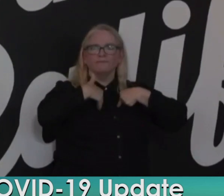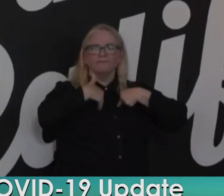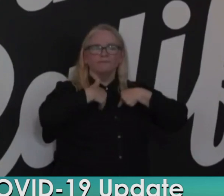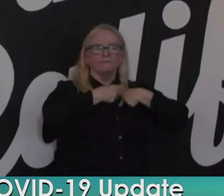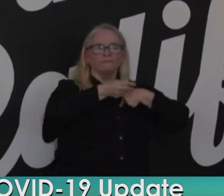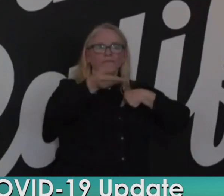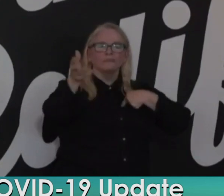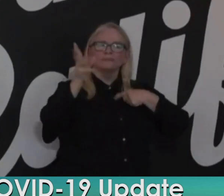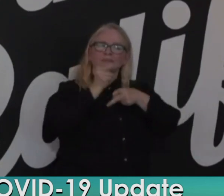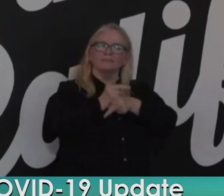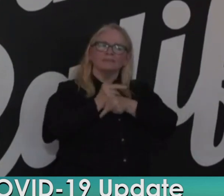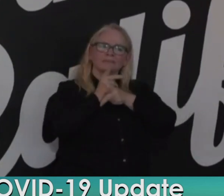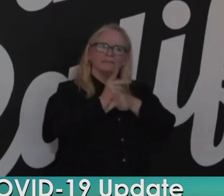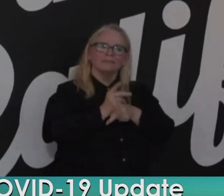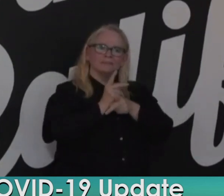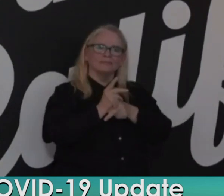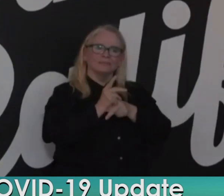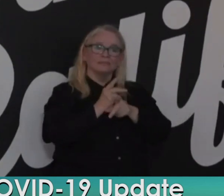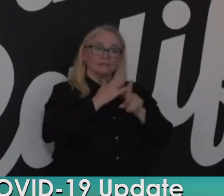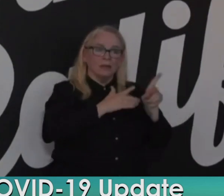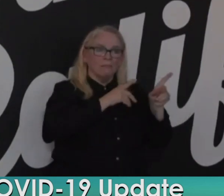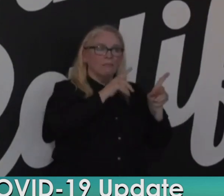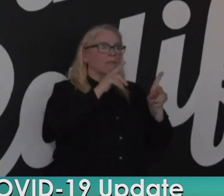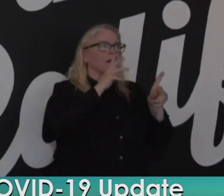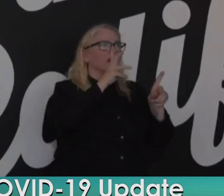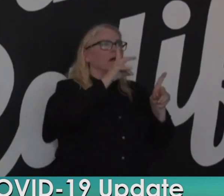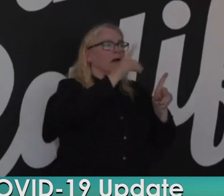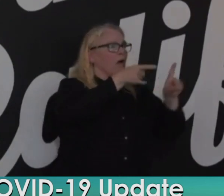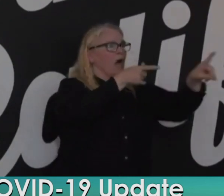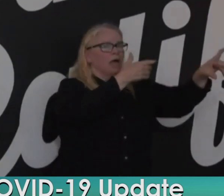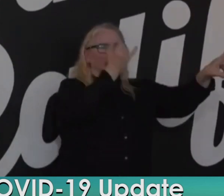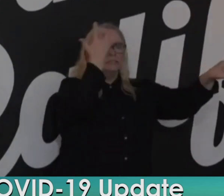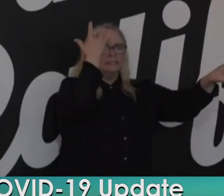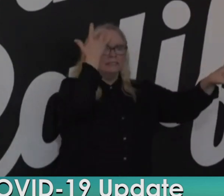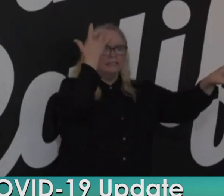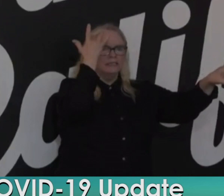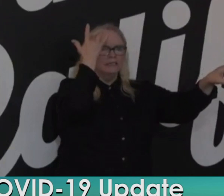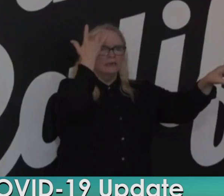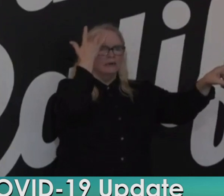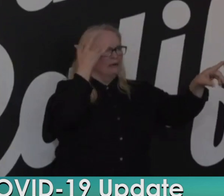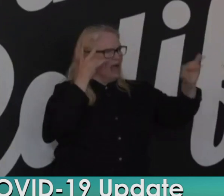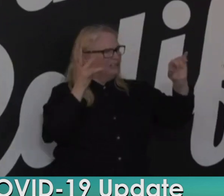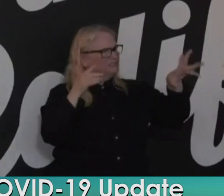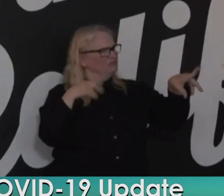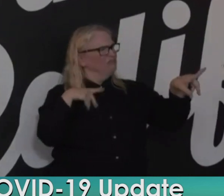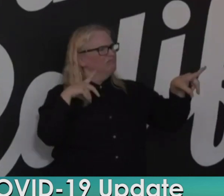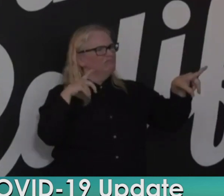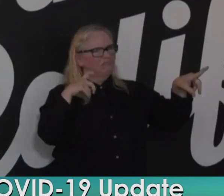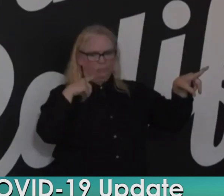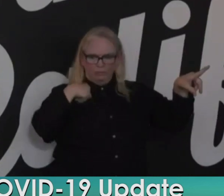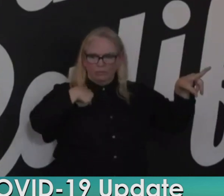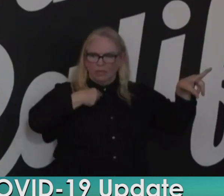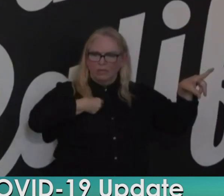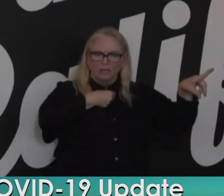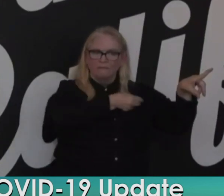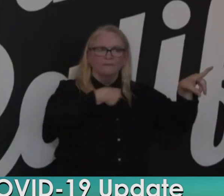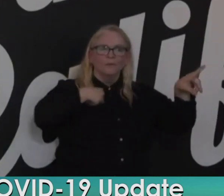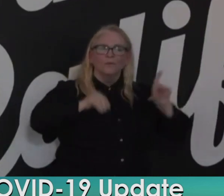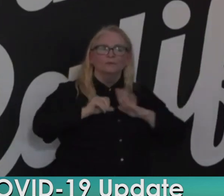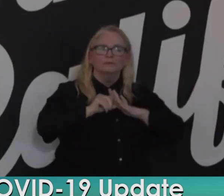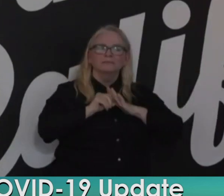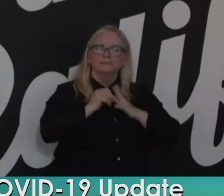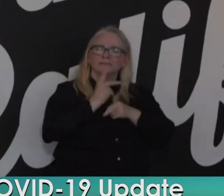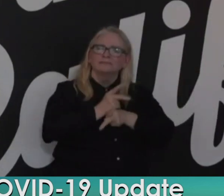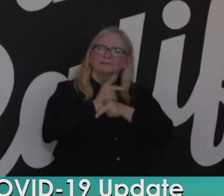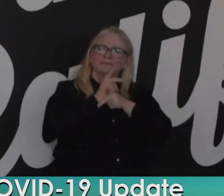sudden, 5 or 6 days later, grandma's in the ICU. It's not a gross exaggeration. And so it's incumbent